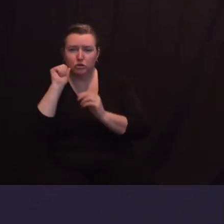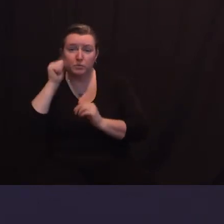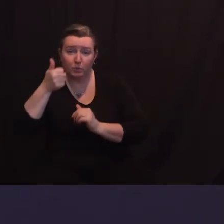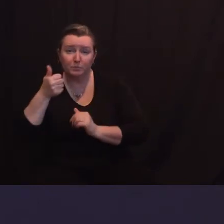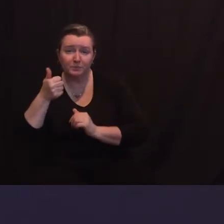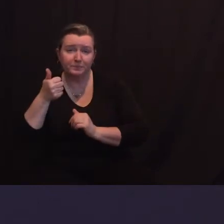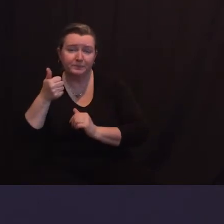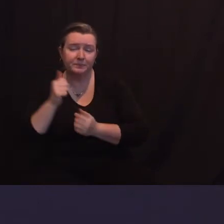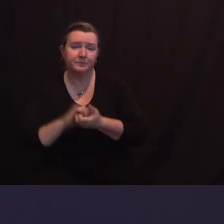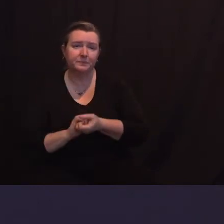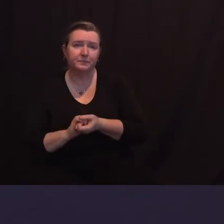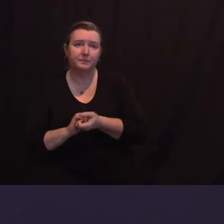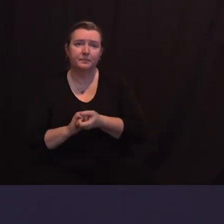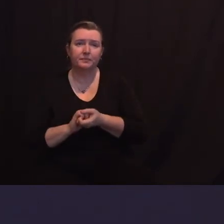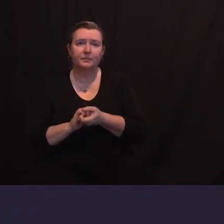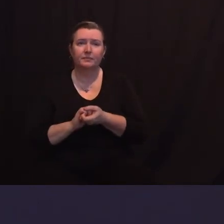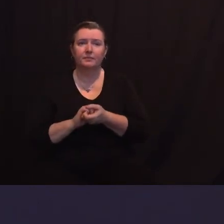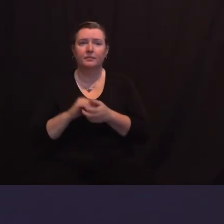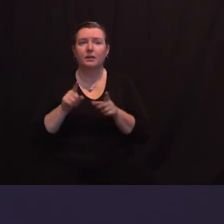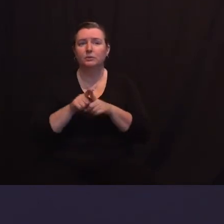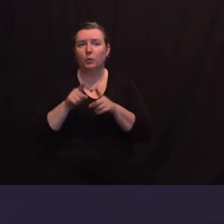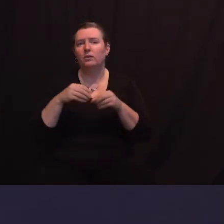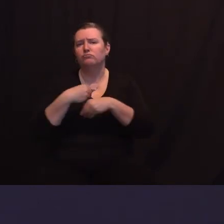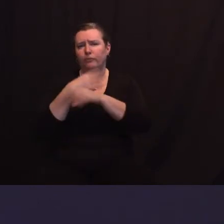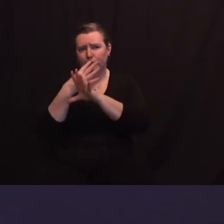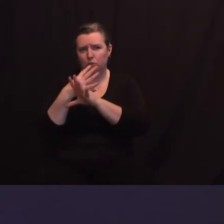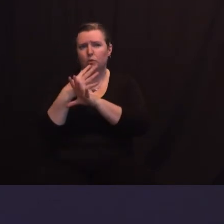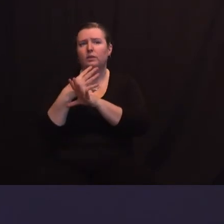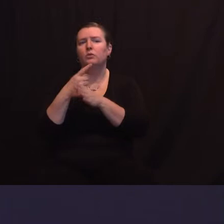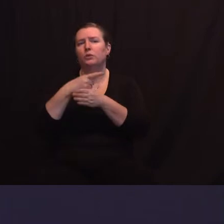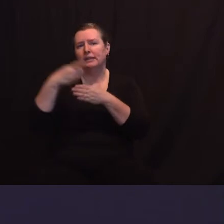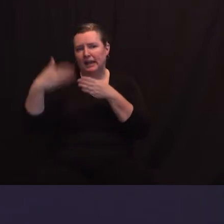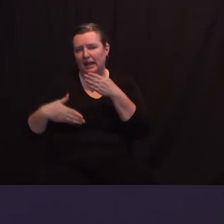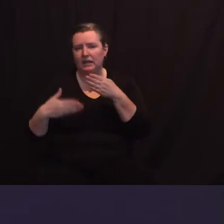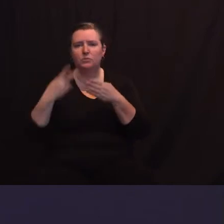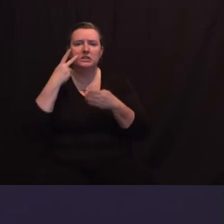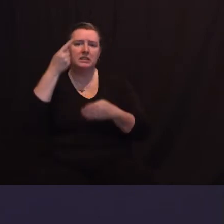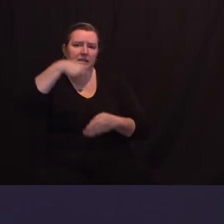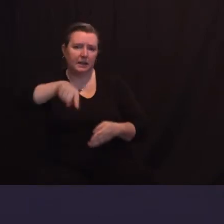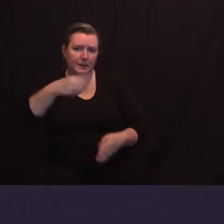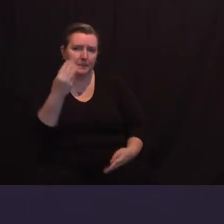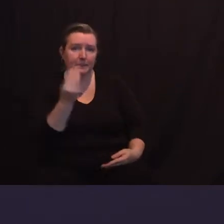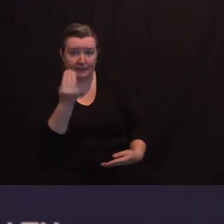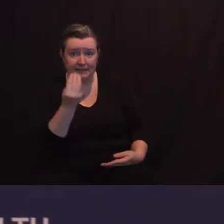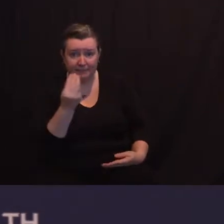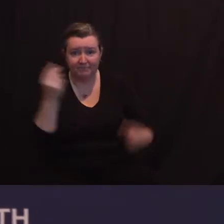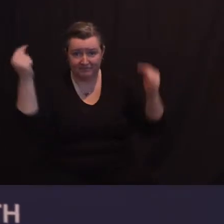tomorrow over the weekend, and we'll see you back here at 1 o'clock on Monday. Thank you all. God bless.